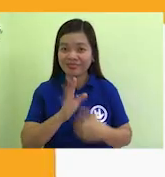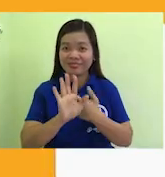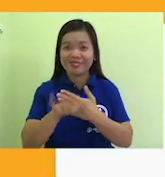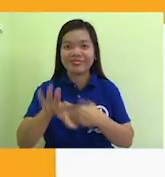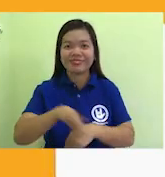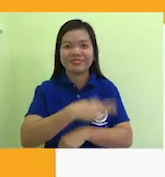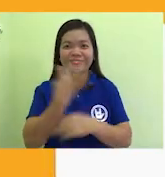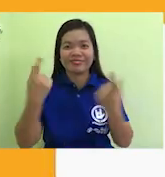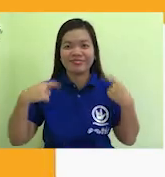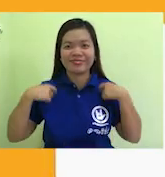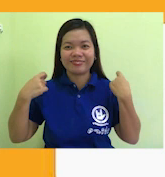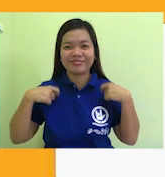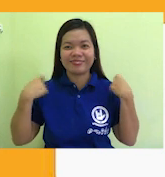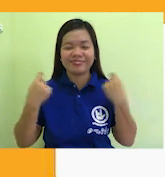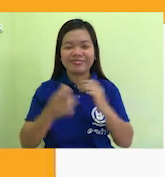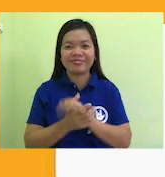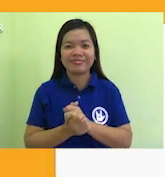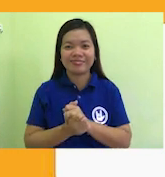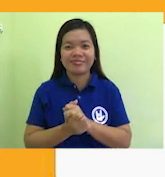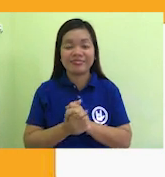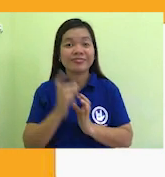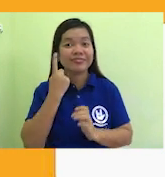We are back, Fernandino Teens.